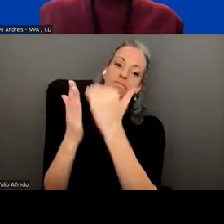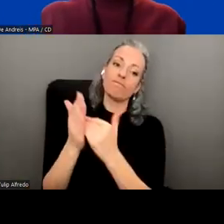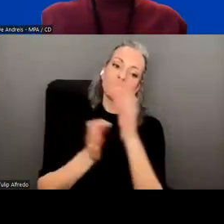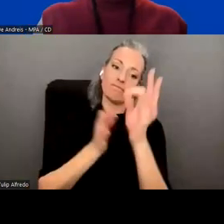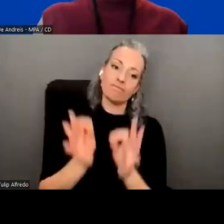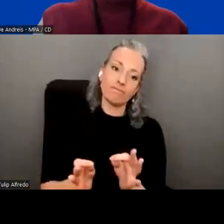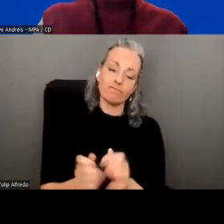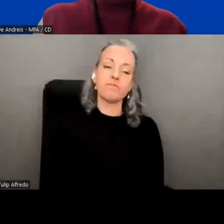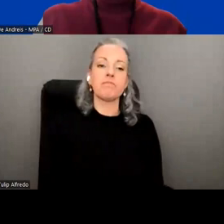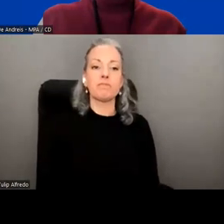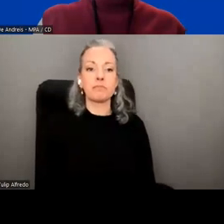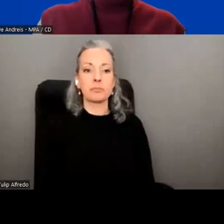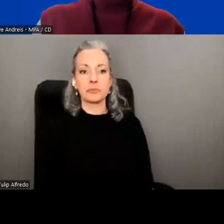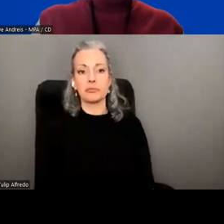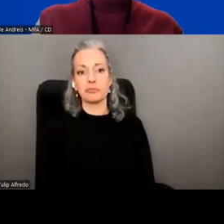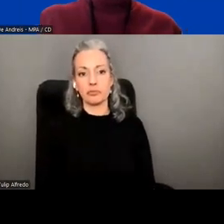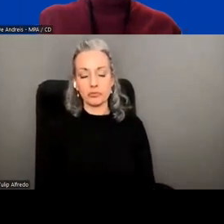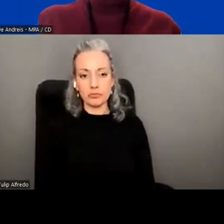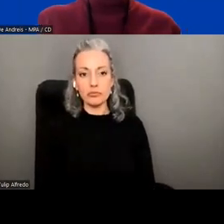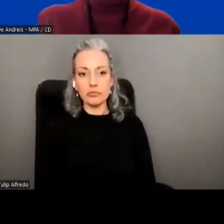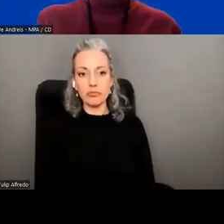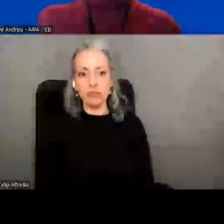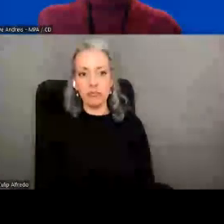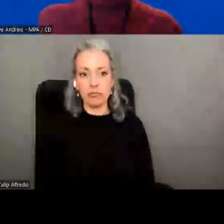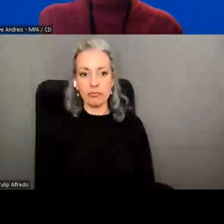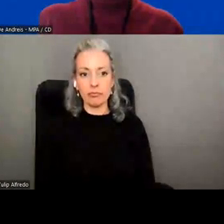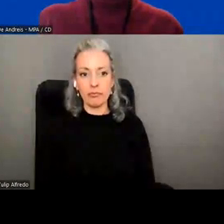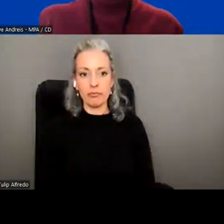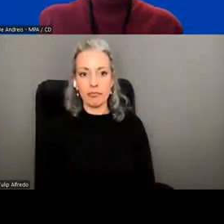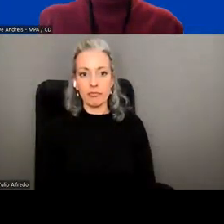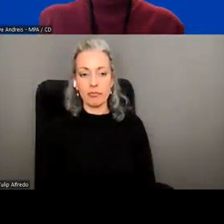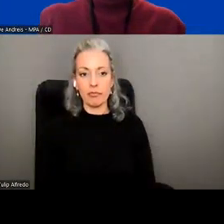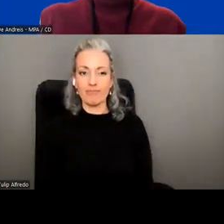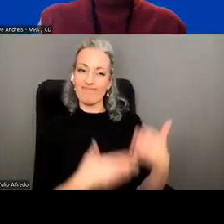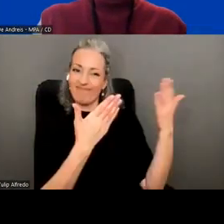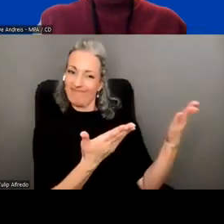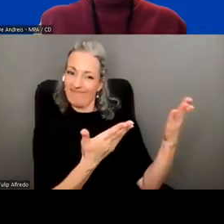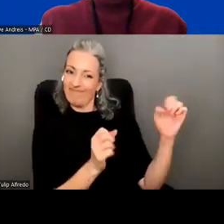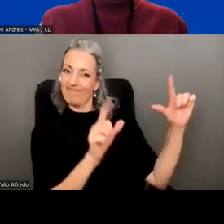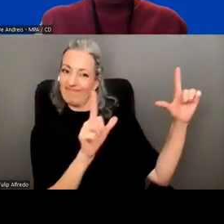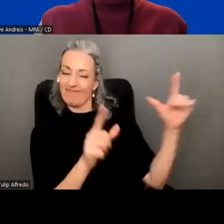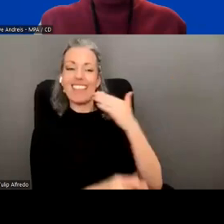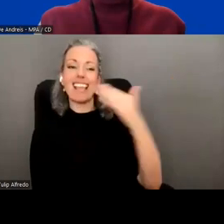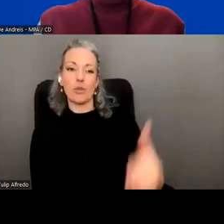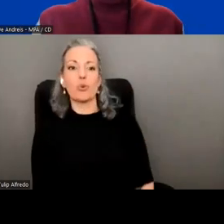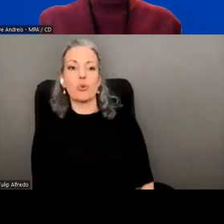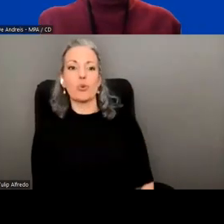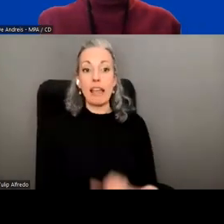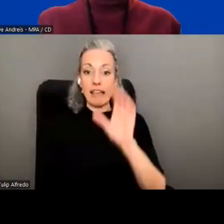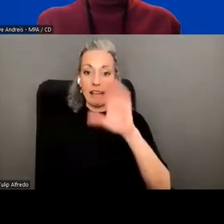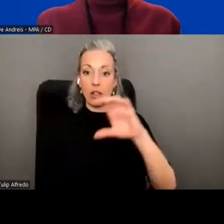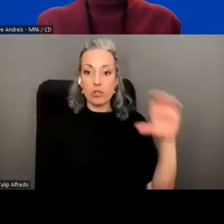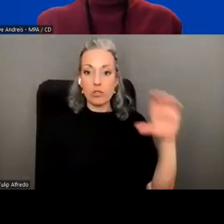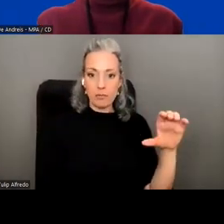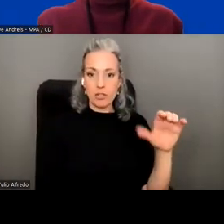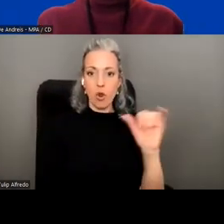the next slide, please. Thank you. There we go. Live captioning and